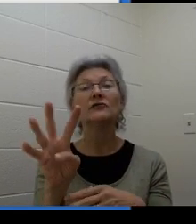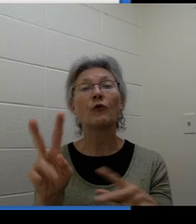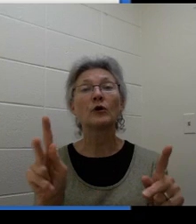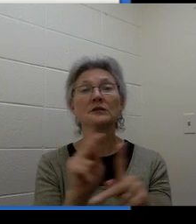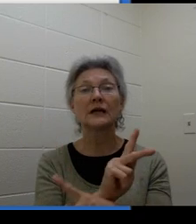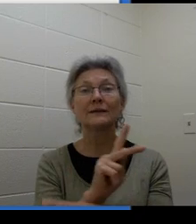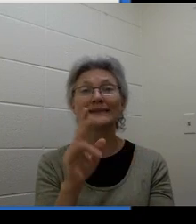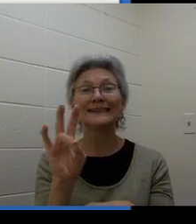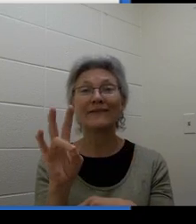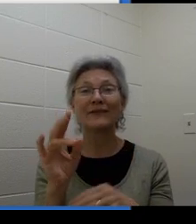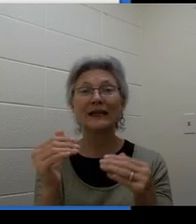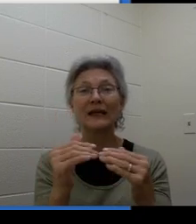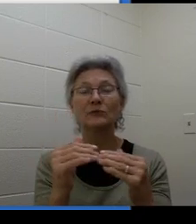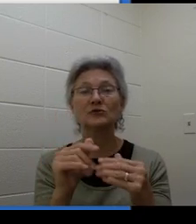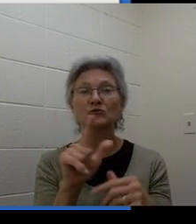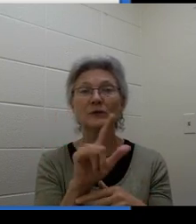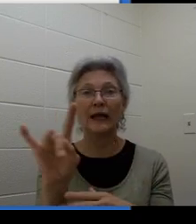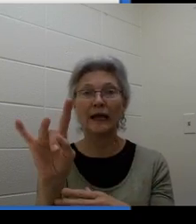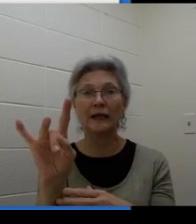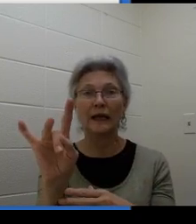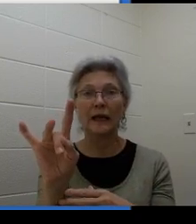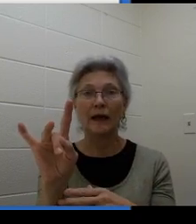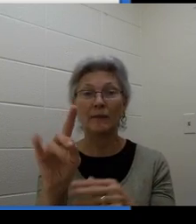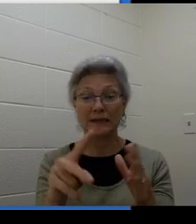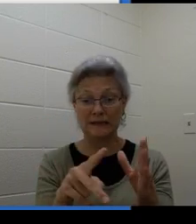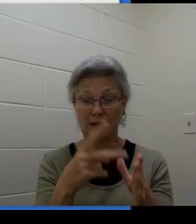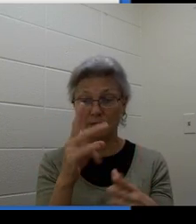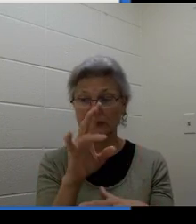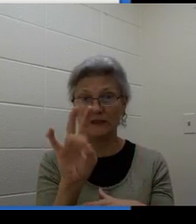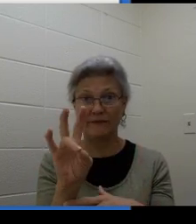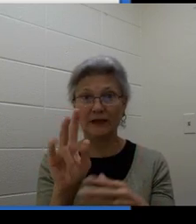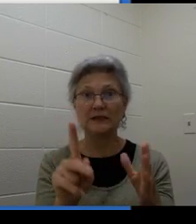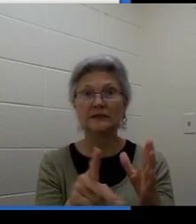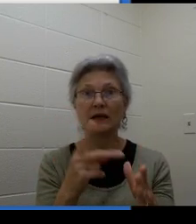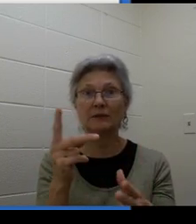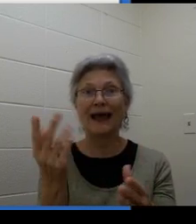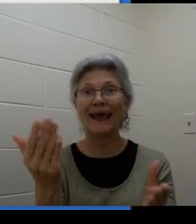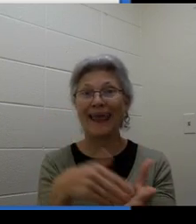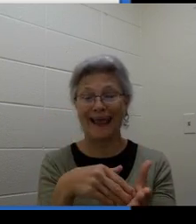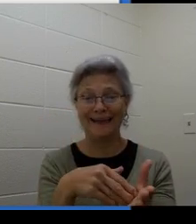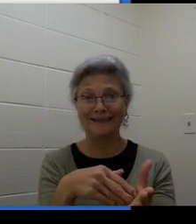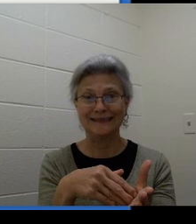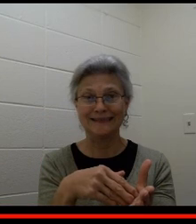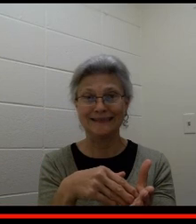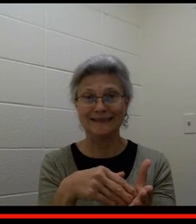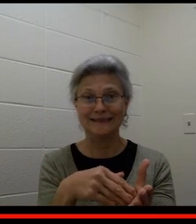4 times 7 is 28, because it's double 7 and doubled again.